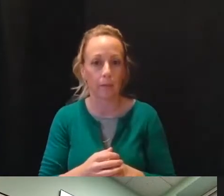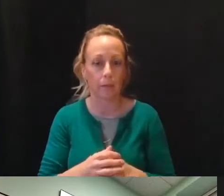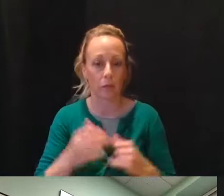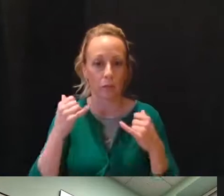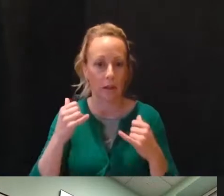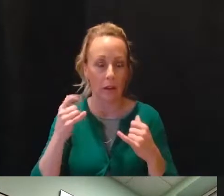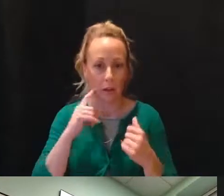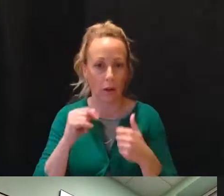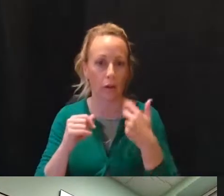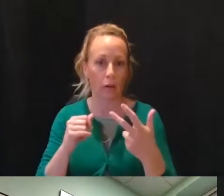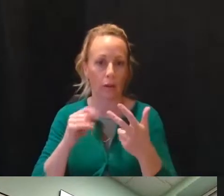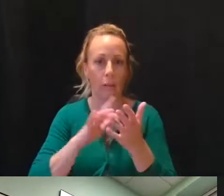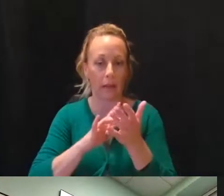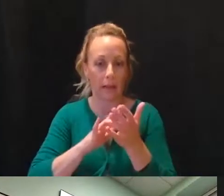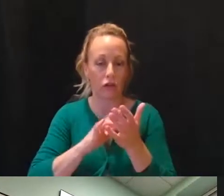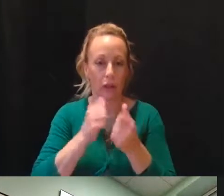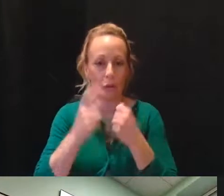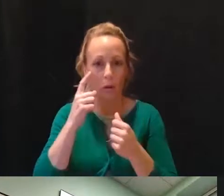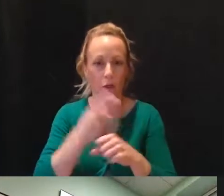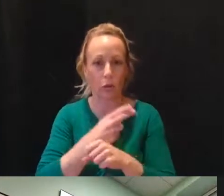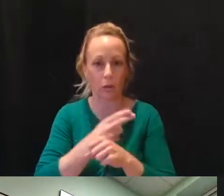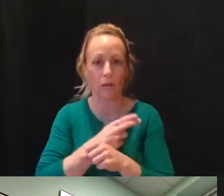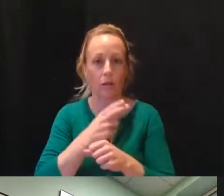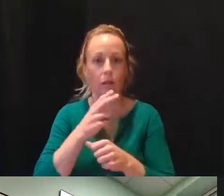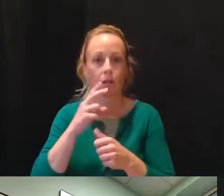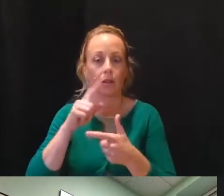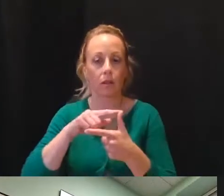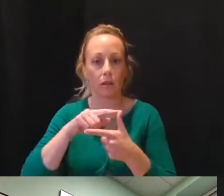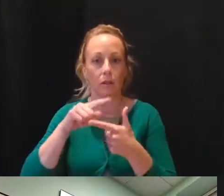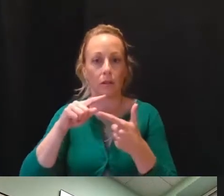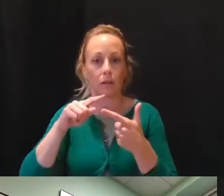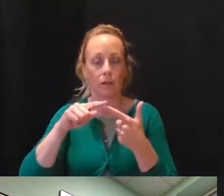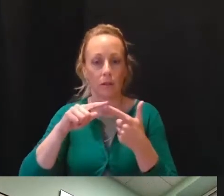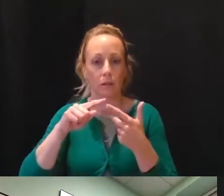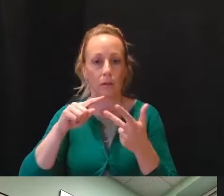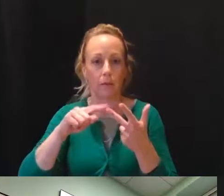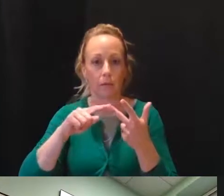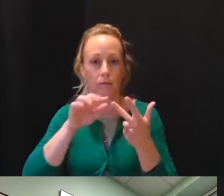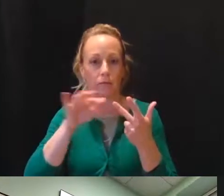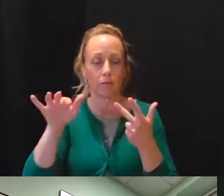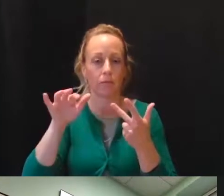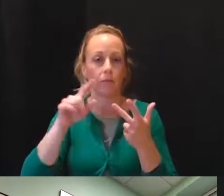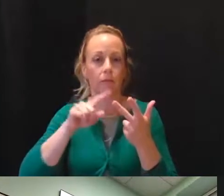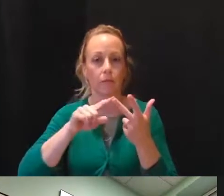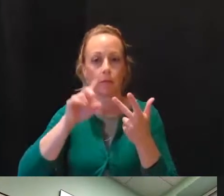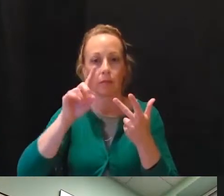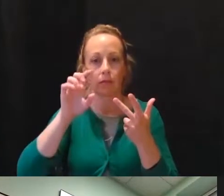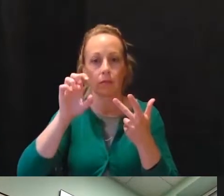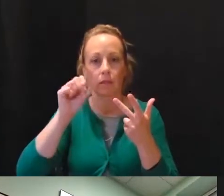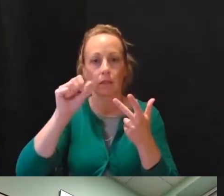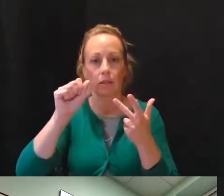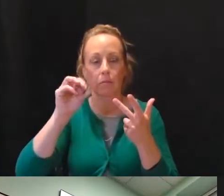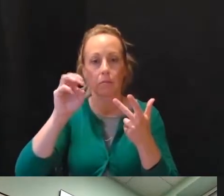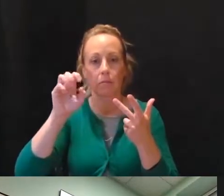using, I hope. One is remdesivir, second is convalescent plasma, and third is dexamethasone. Remdesivir and